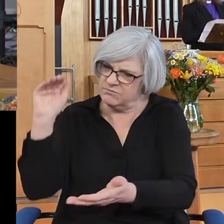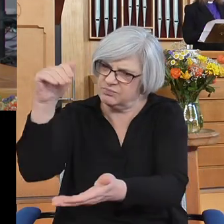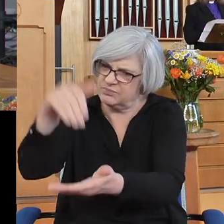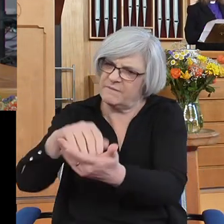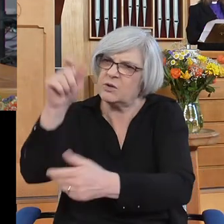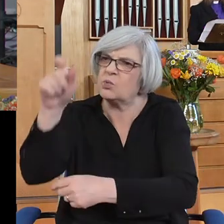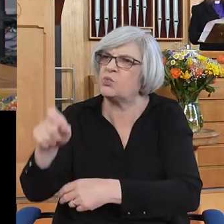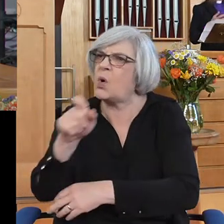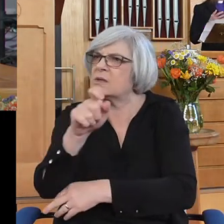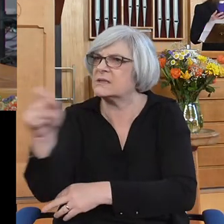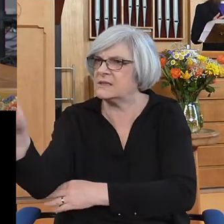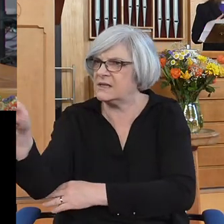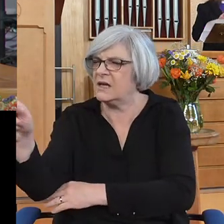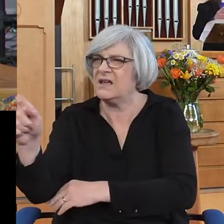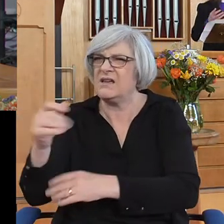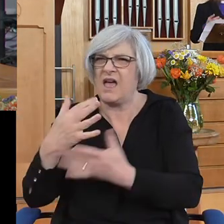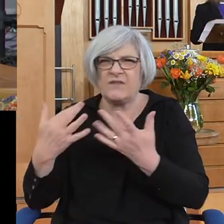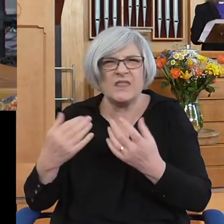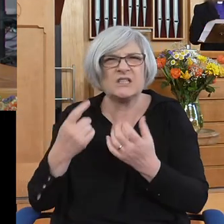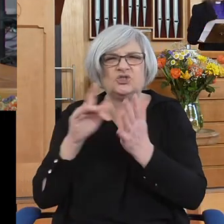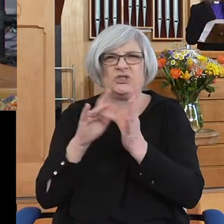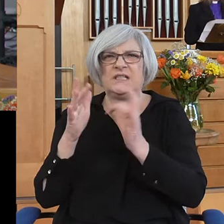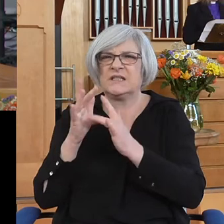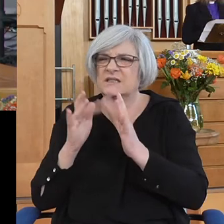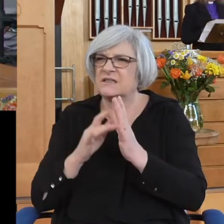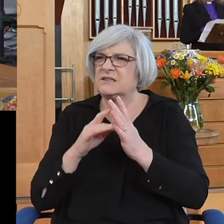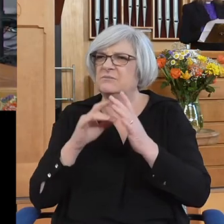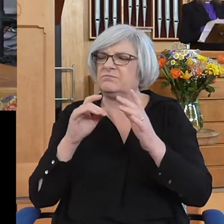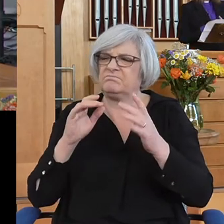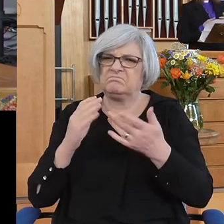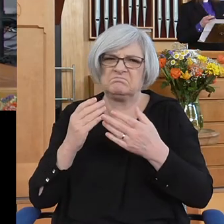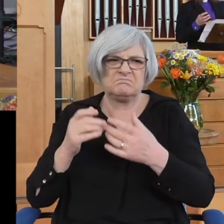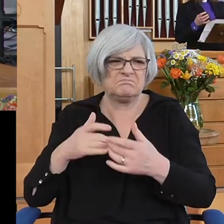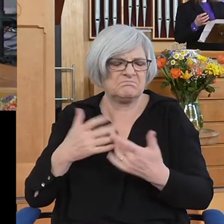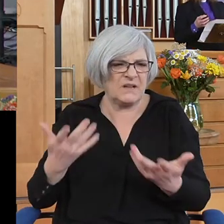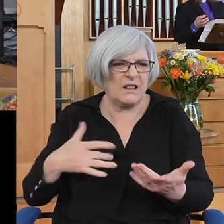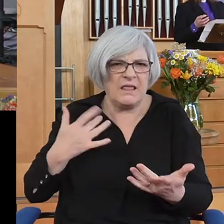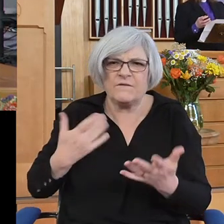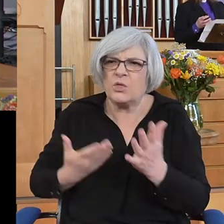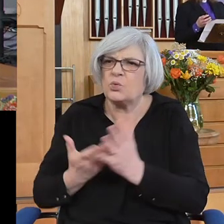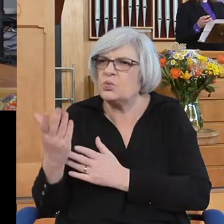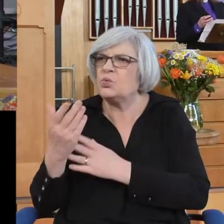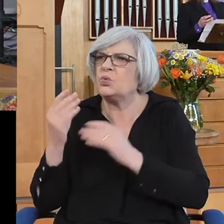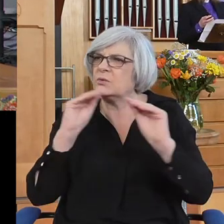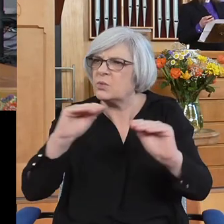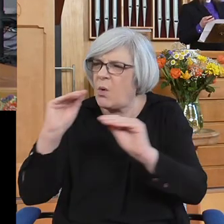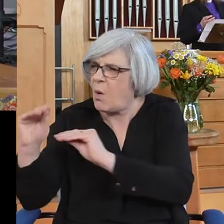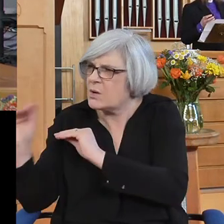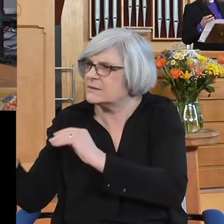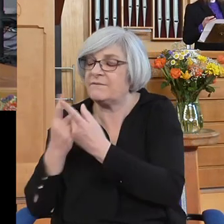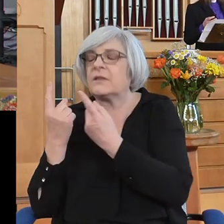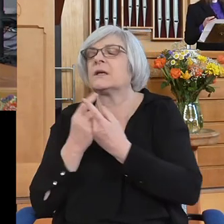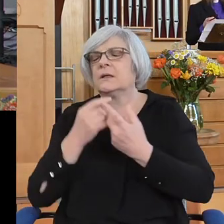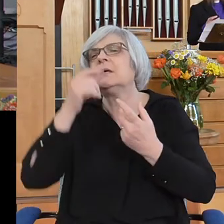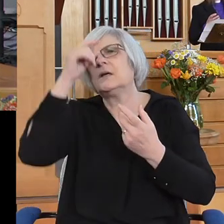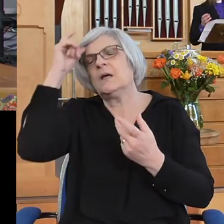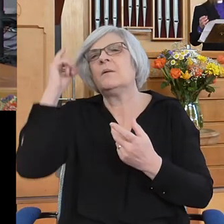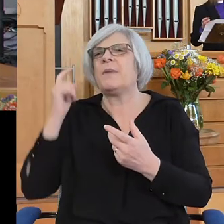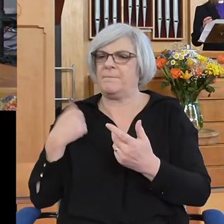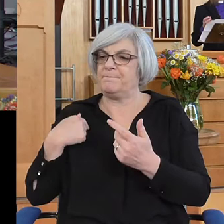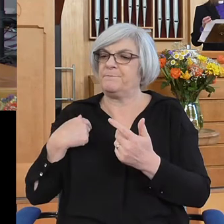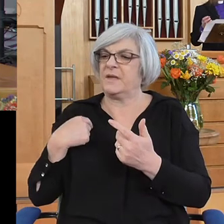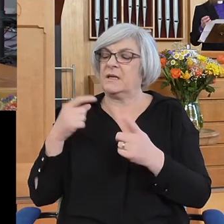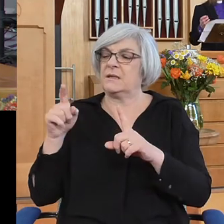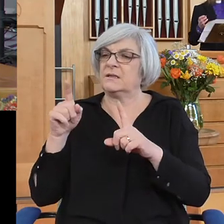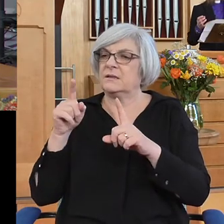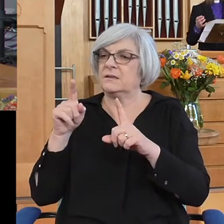all that he went through and all that he taught and brought to us. But this, as I mentioned earlier, is traditionally Passion